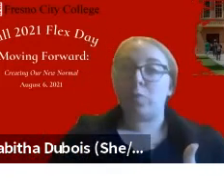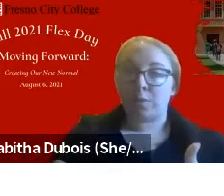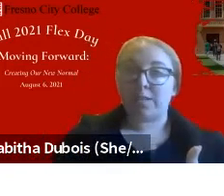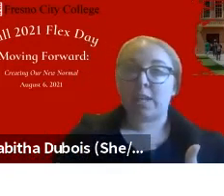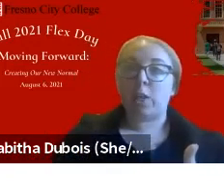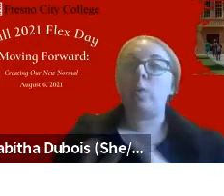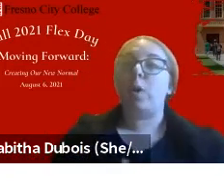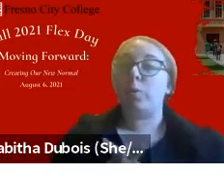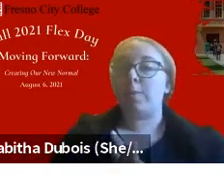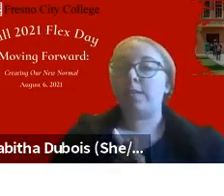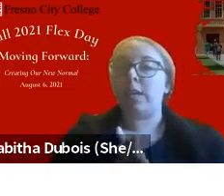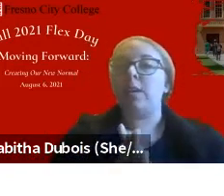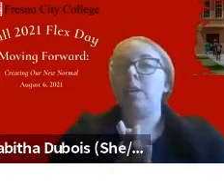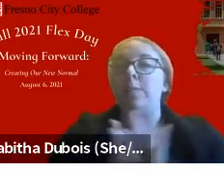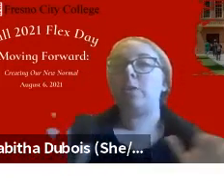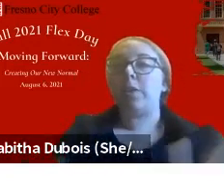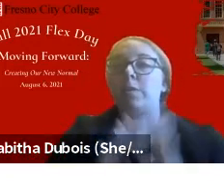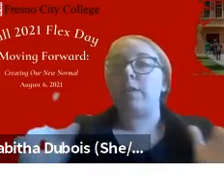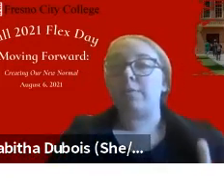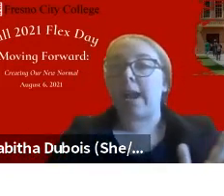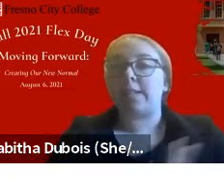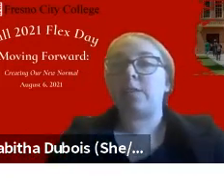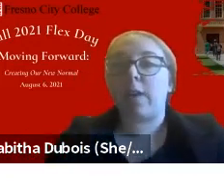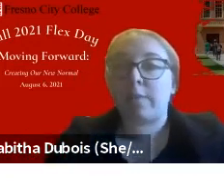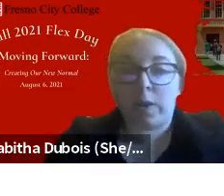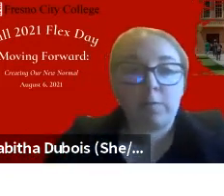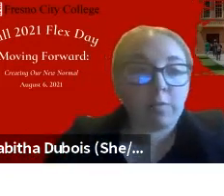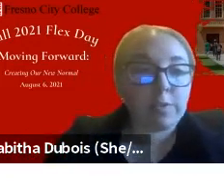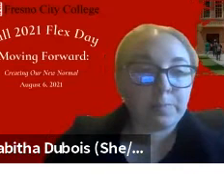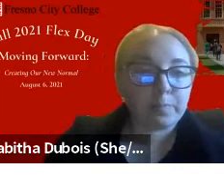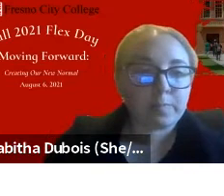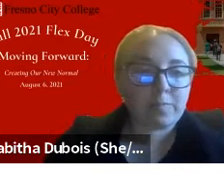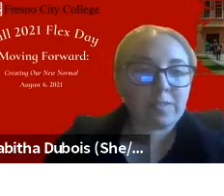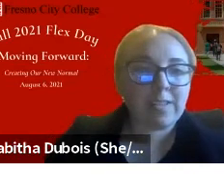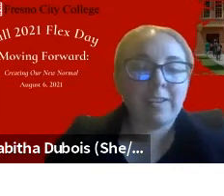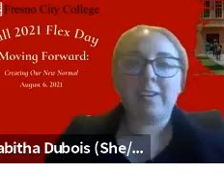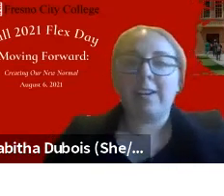that you can be seen. We both want to be seen to make sure that there's that full access for everyone involved.